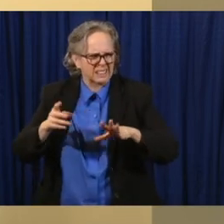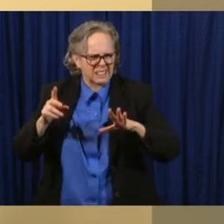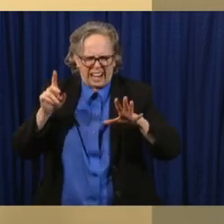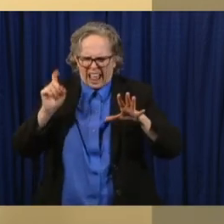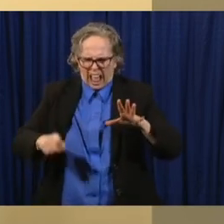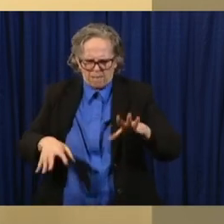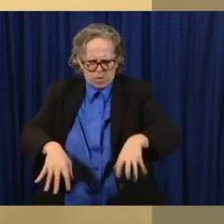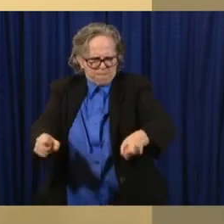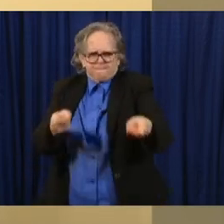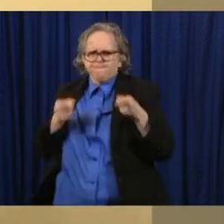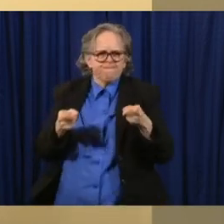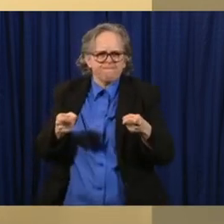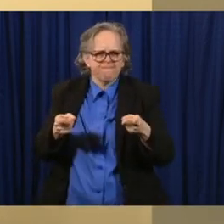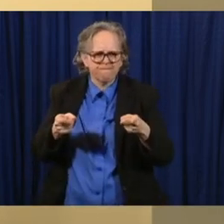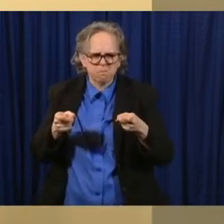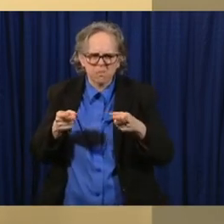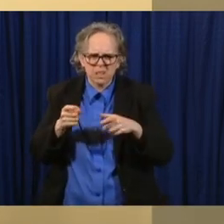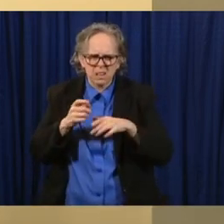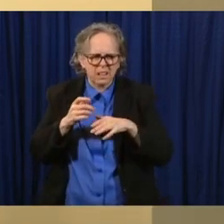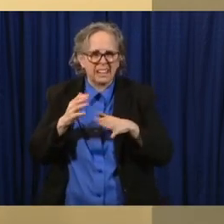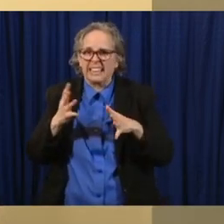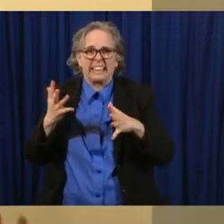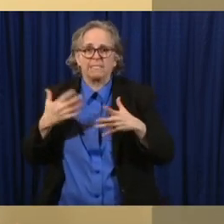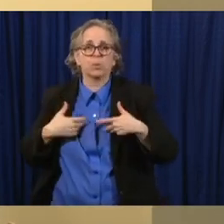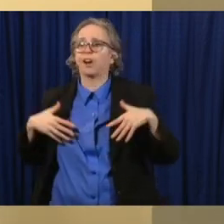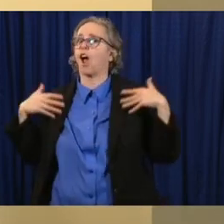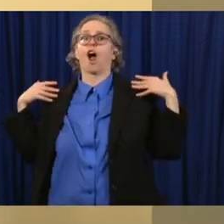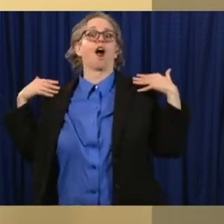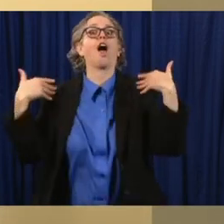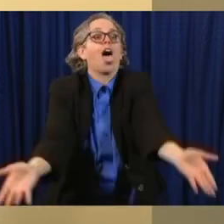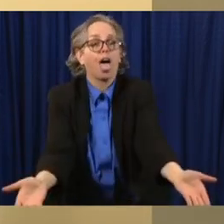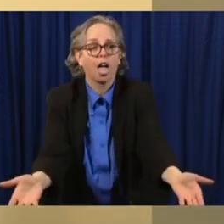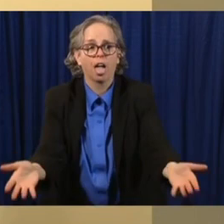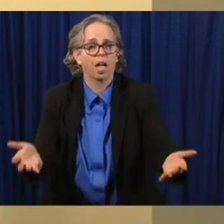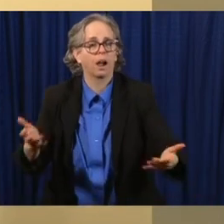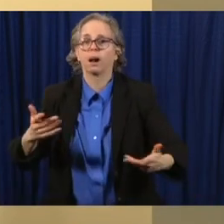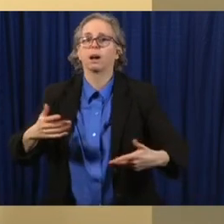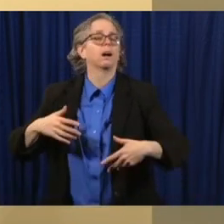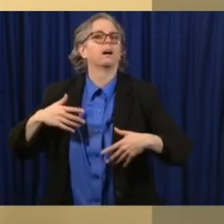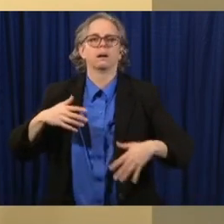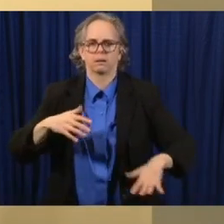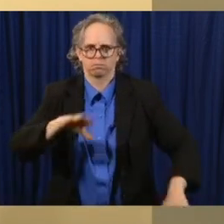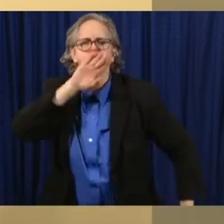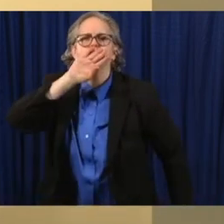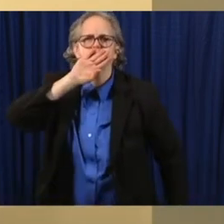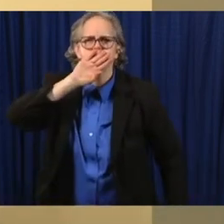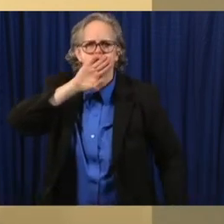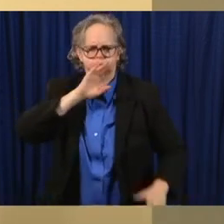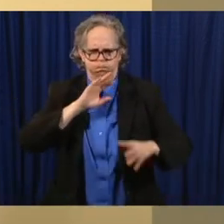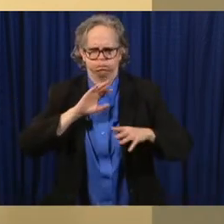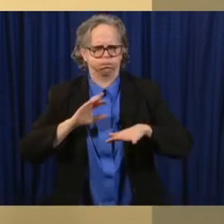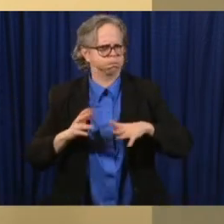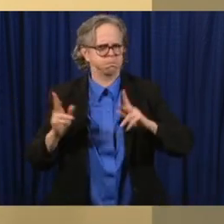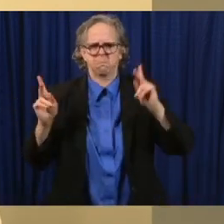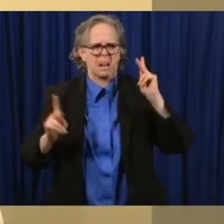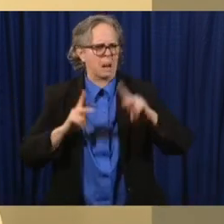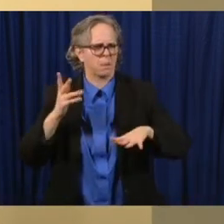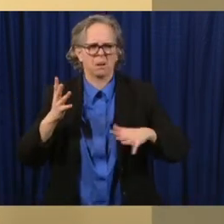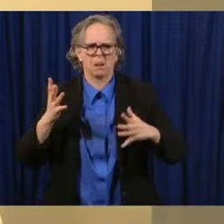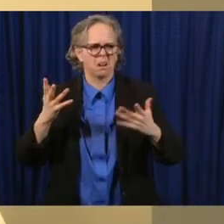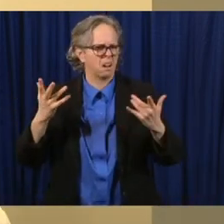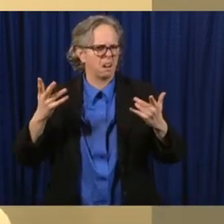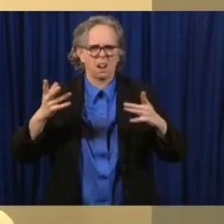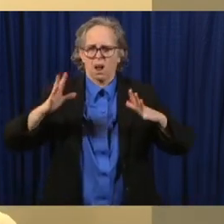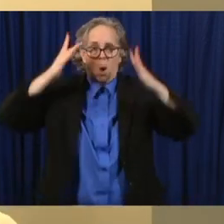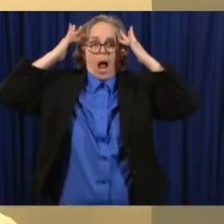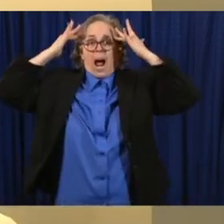too fast and you see things respond too quickly, people in their panic are going to have to go back. You